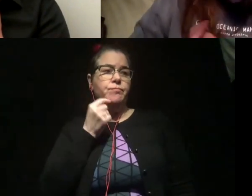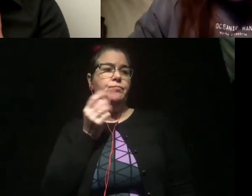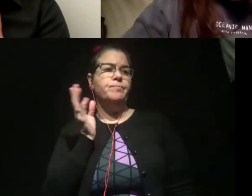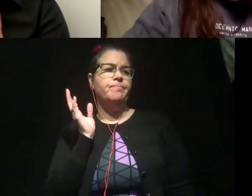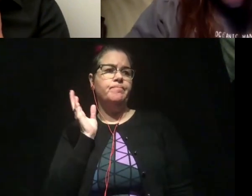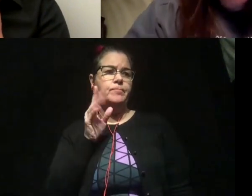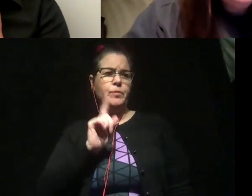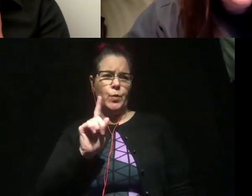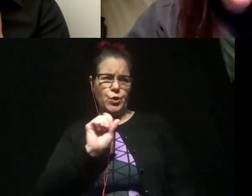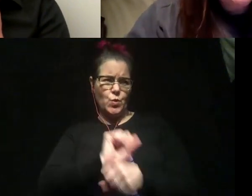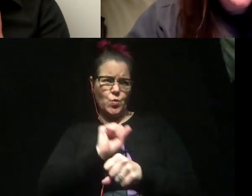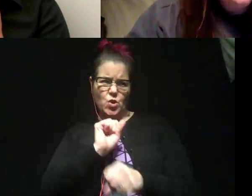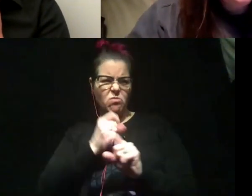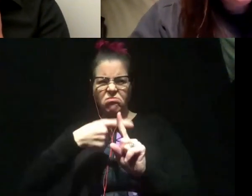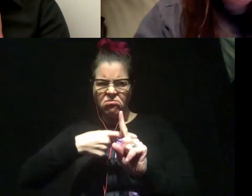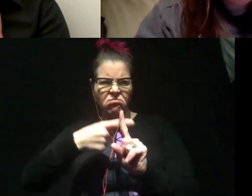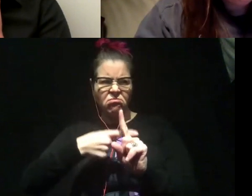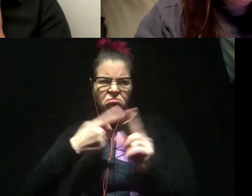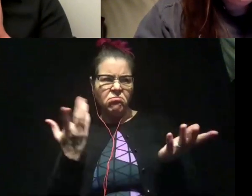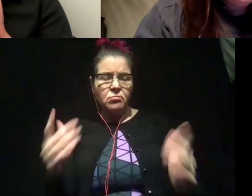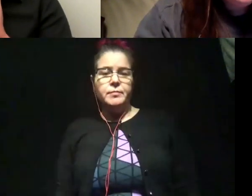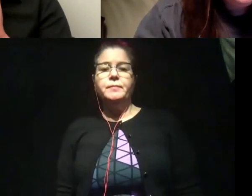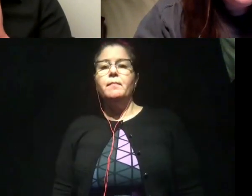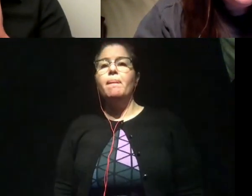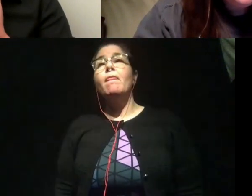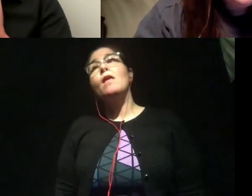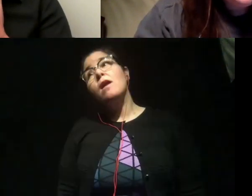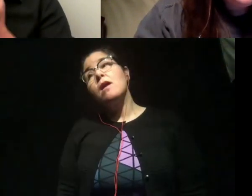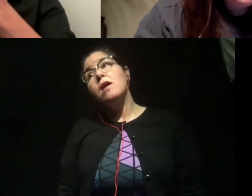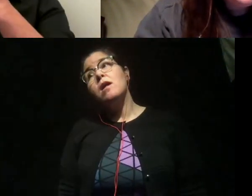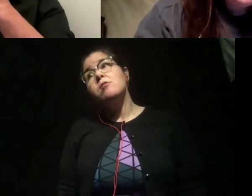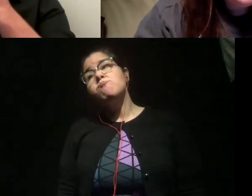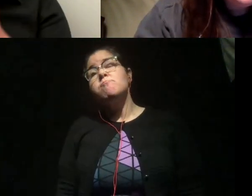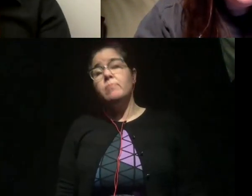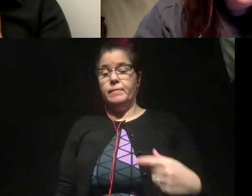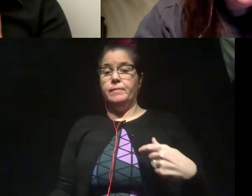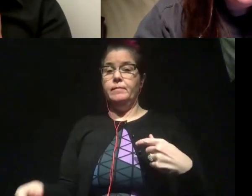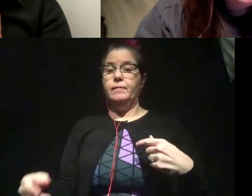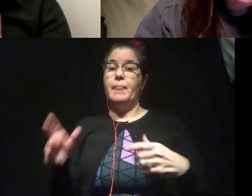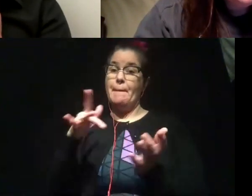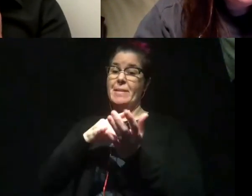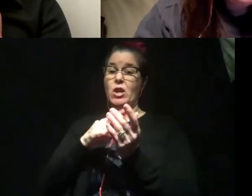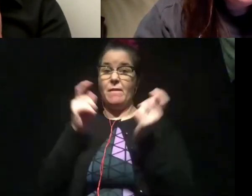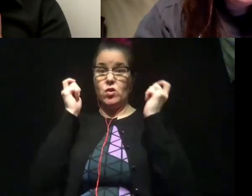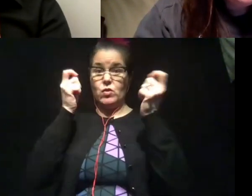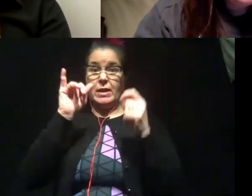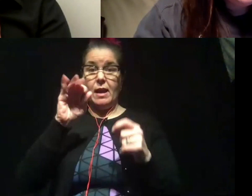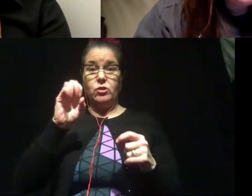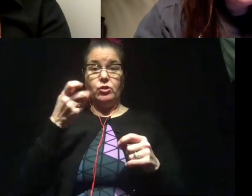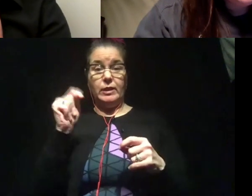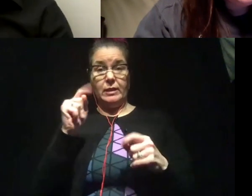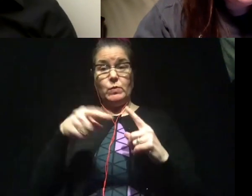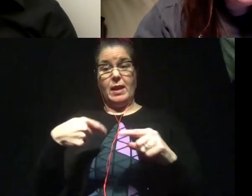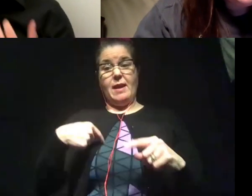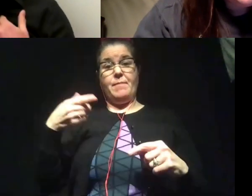where you're working, like how cold does it get up there? So in the middle of the Greenland ice sheet, when we're there,